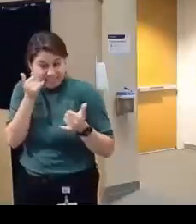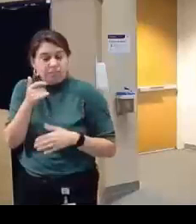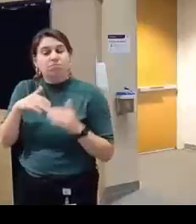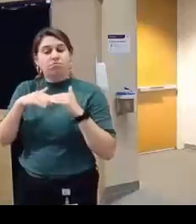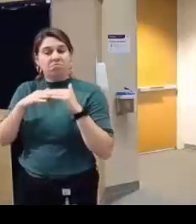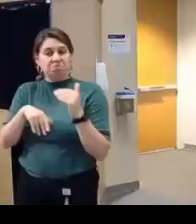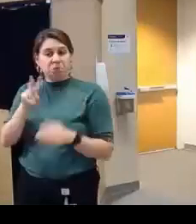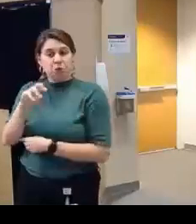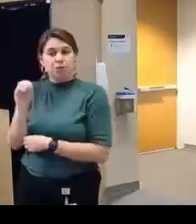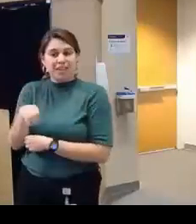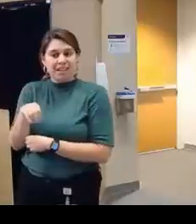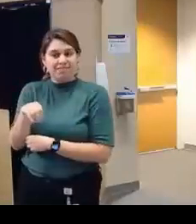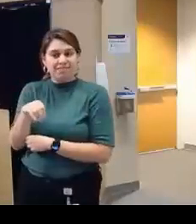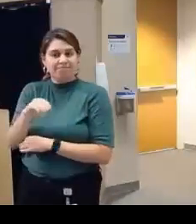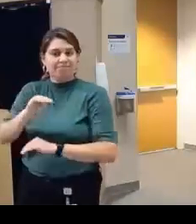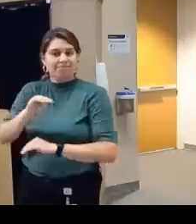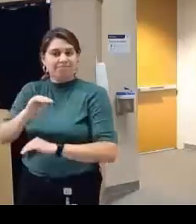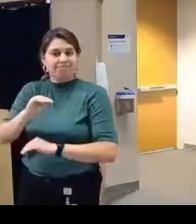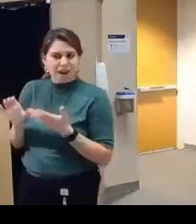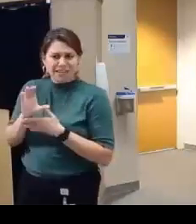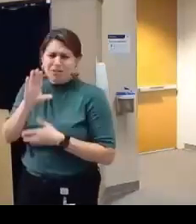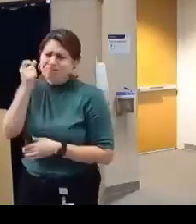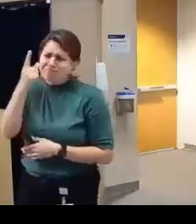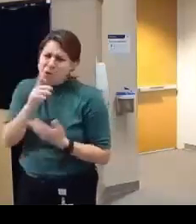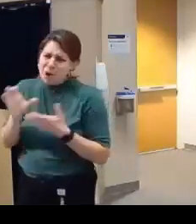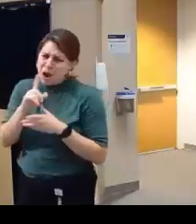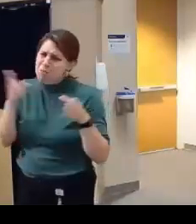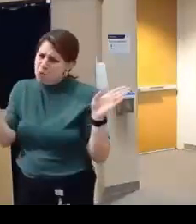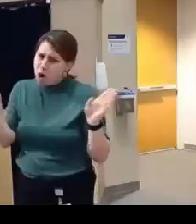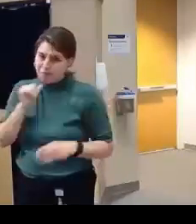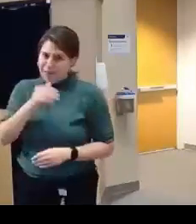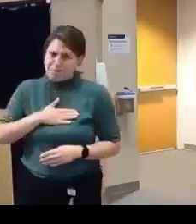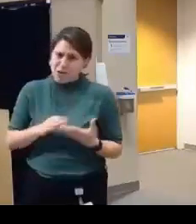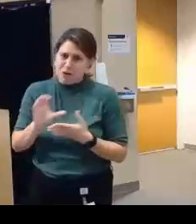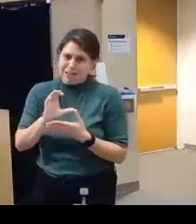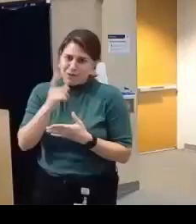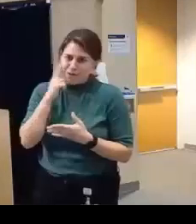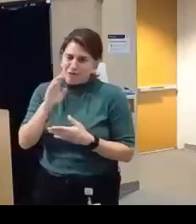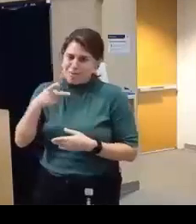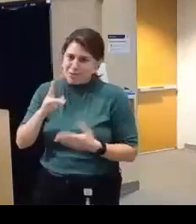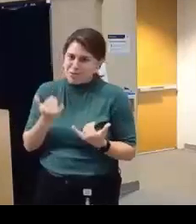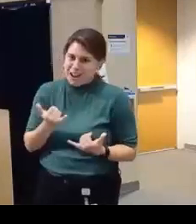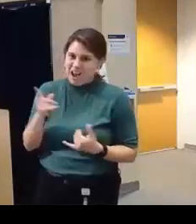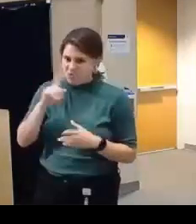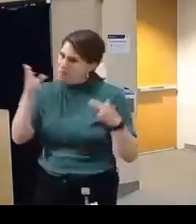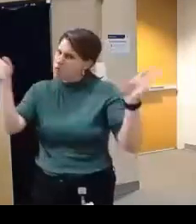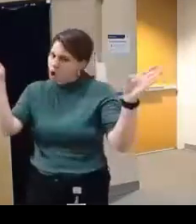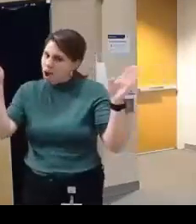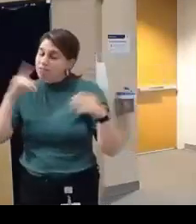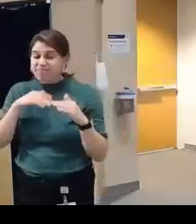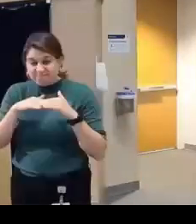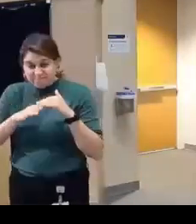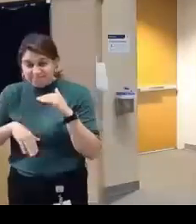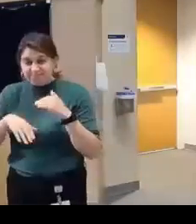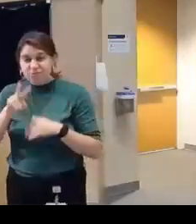than 2% met the criteria. And their criteria are fairly broad, like they aren't the criteria that I would now use for a med psych unit, but less than 2%